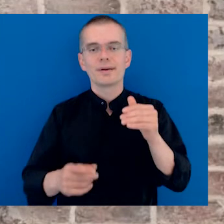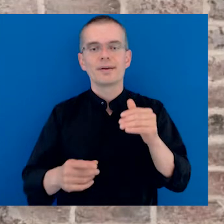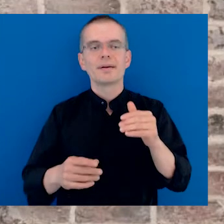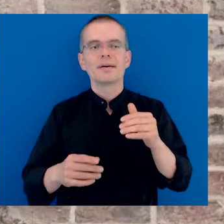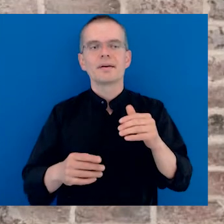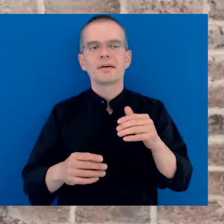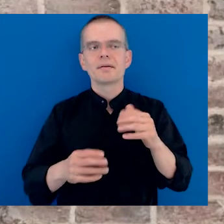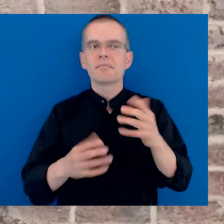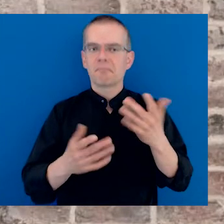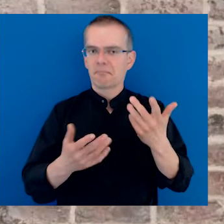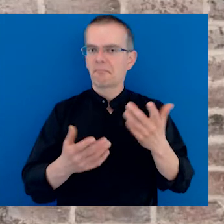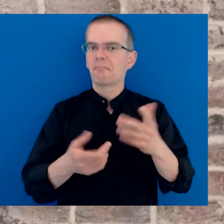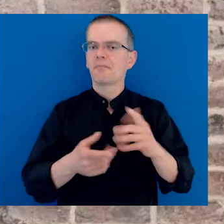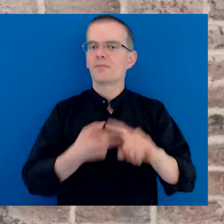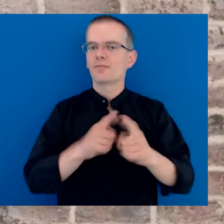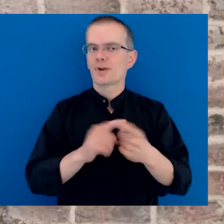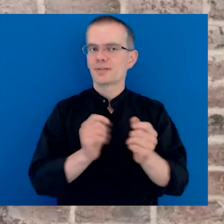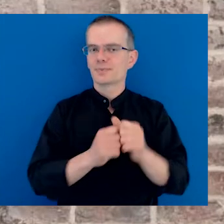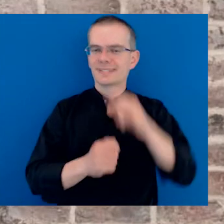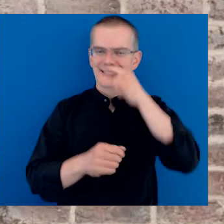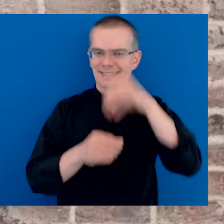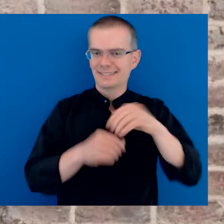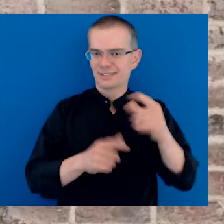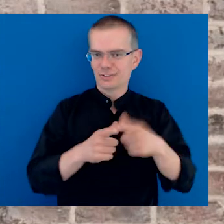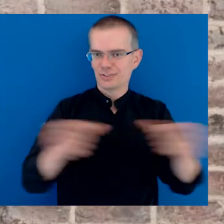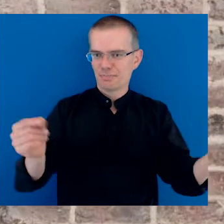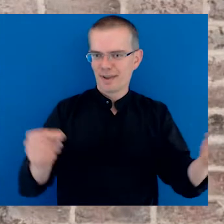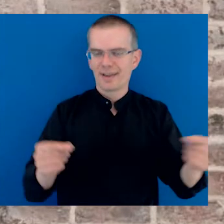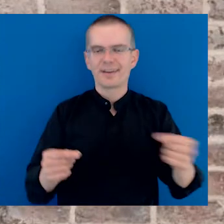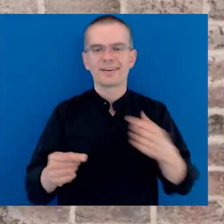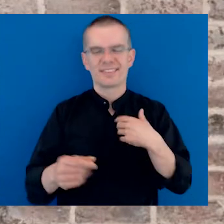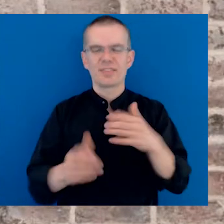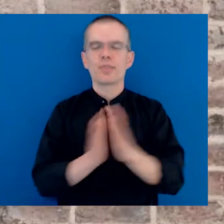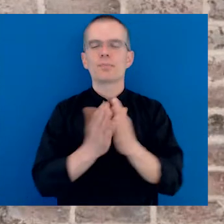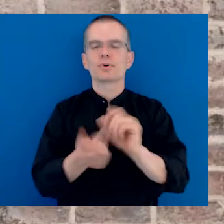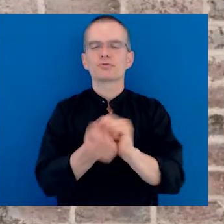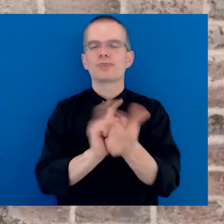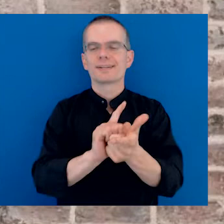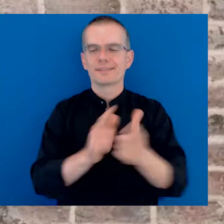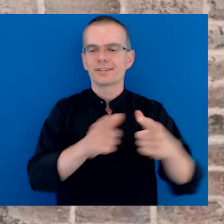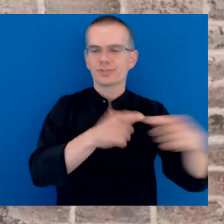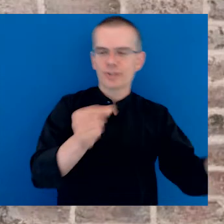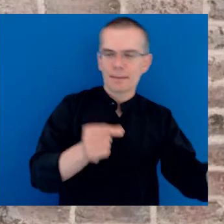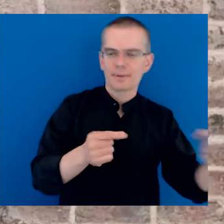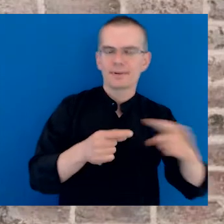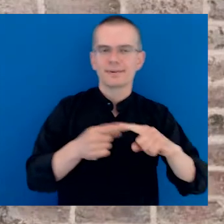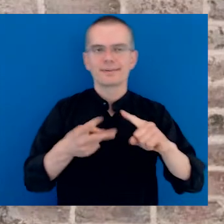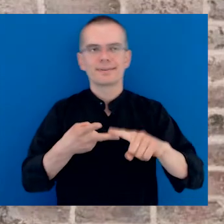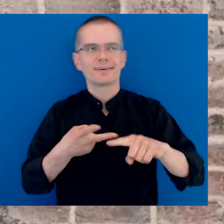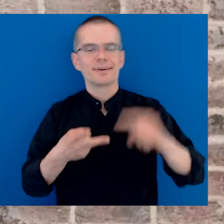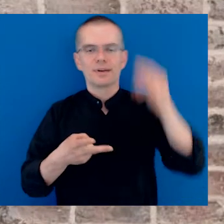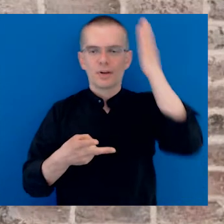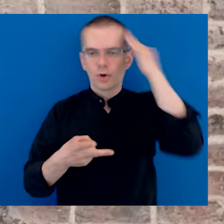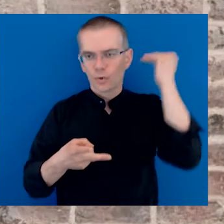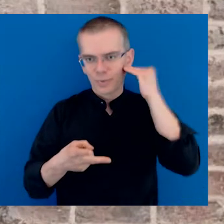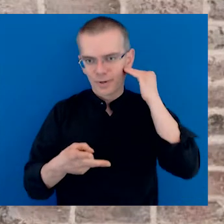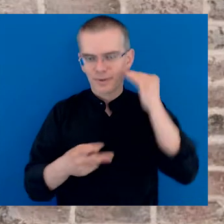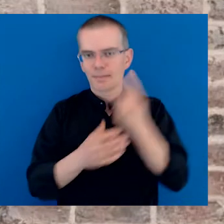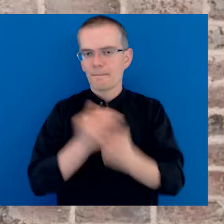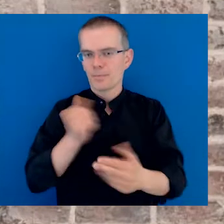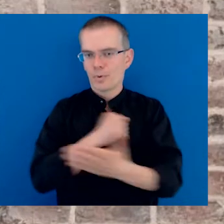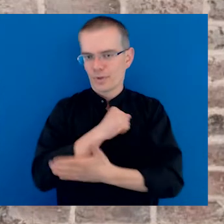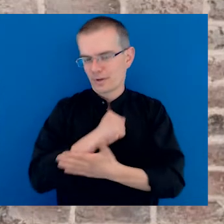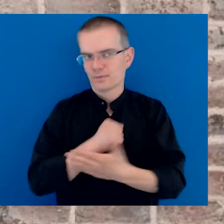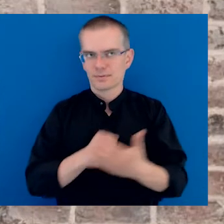in Japan. This is the Japanese version. And in Korea, where baseball is very popular in both